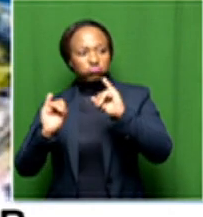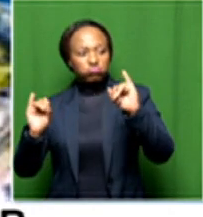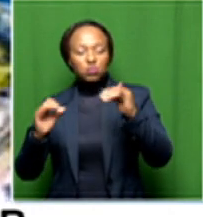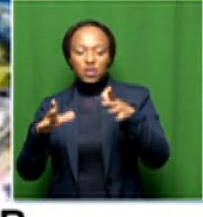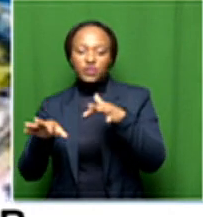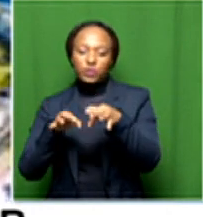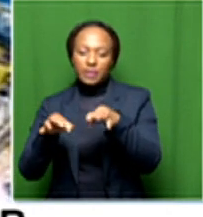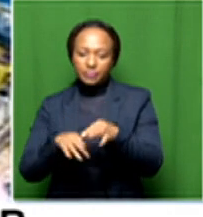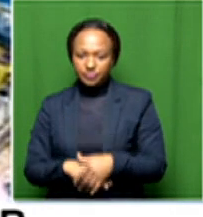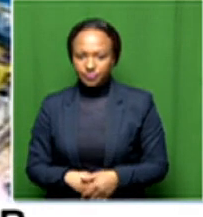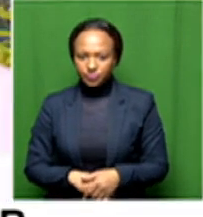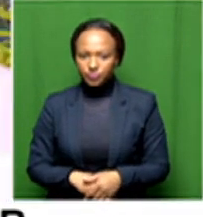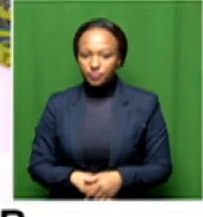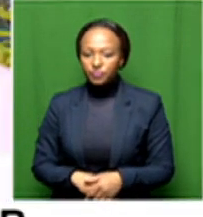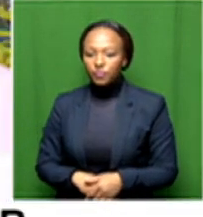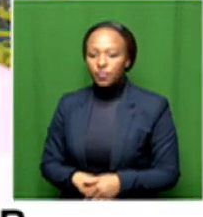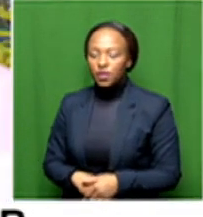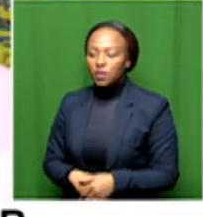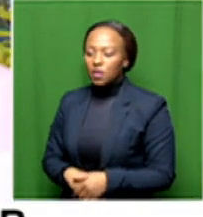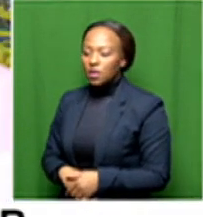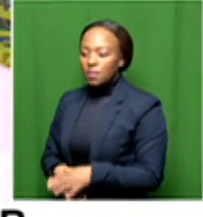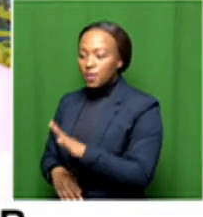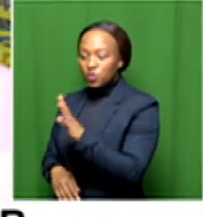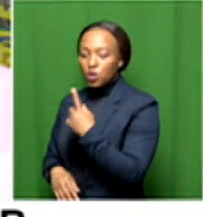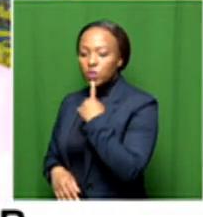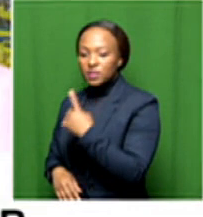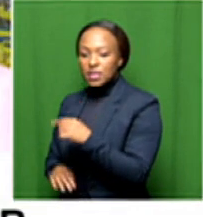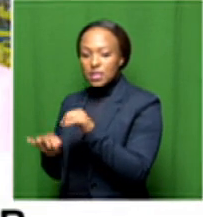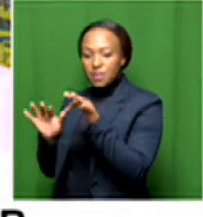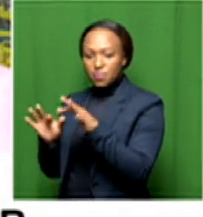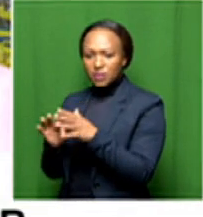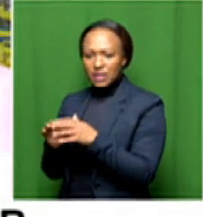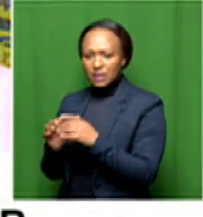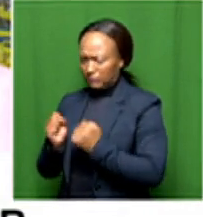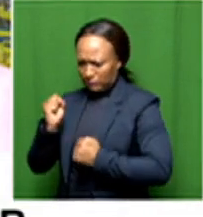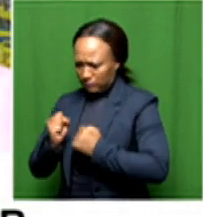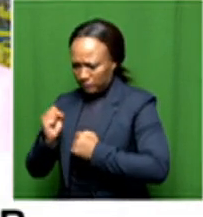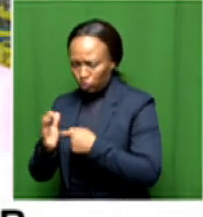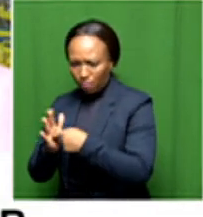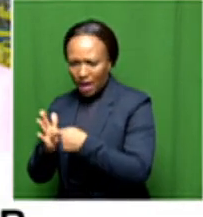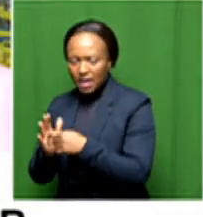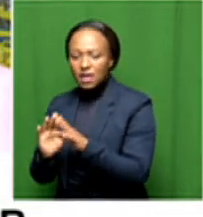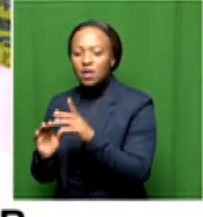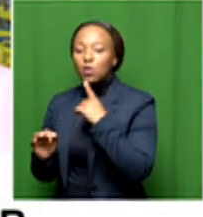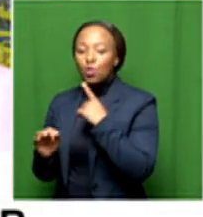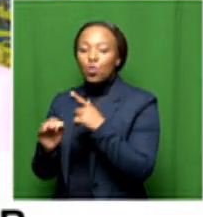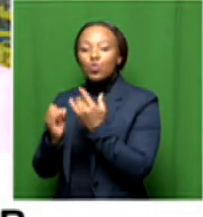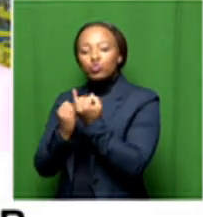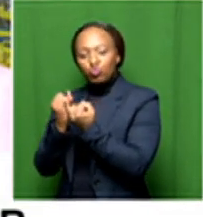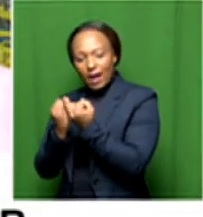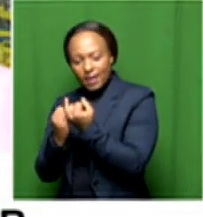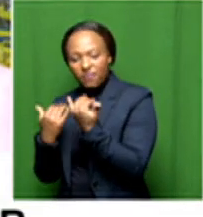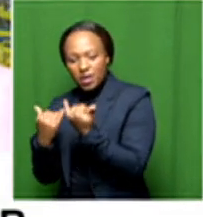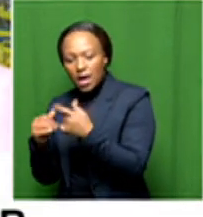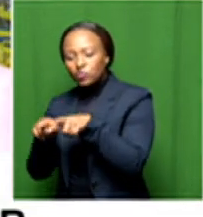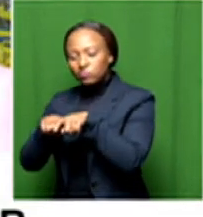outlined. But this is not, obviously, you're not telling people to go out there, rush and buy it now. This is a trial, and I think that's important to